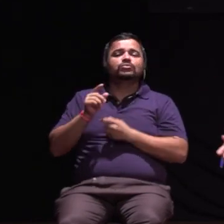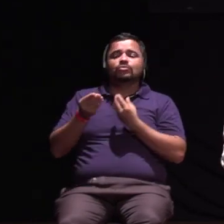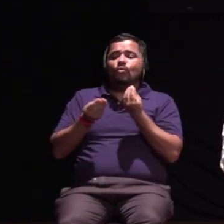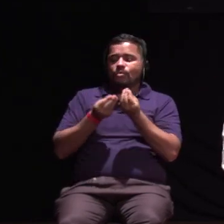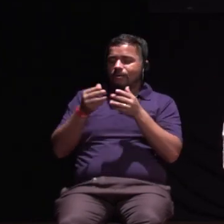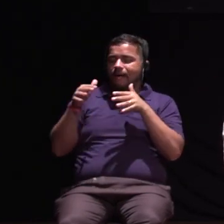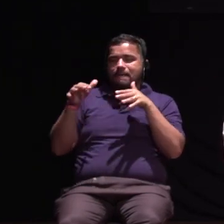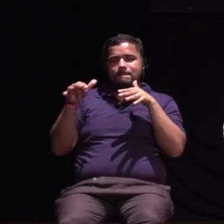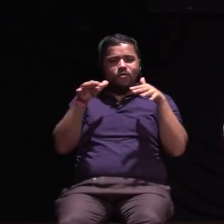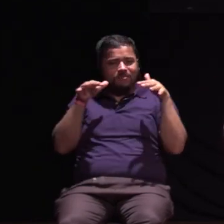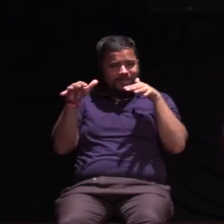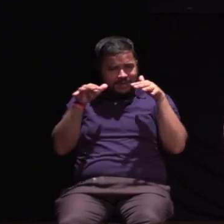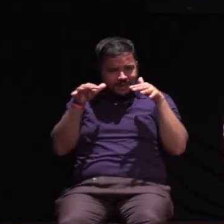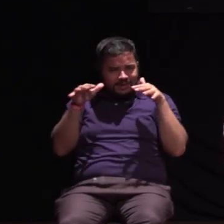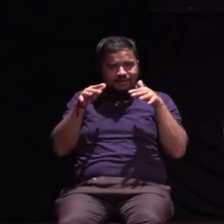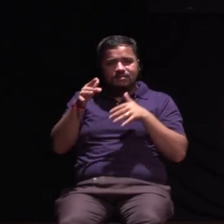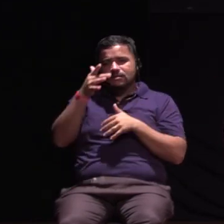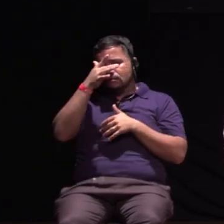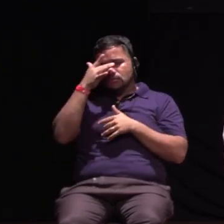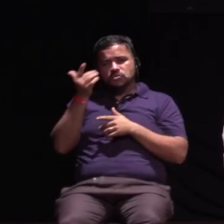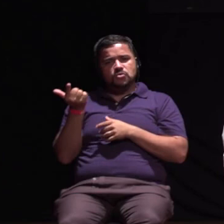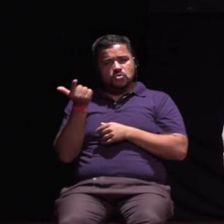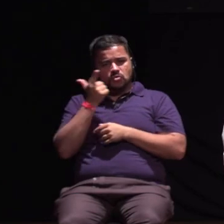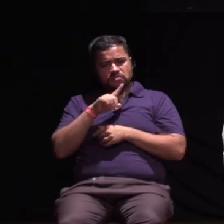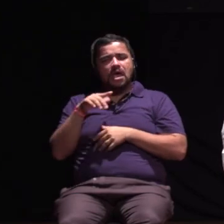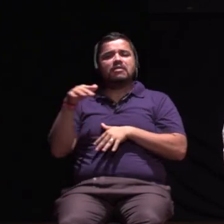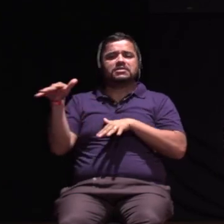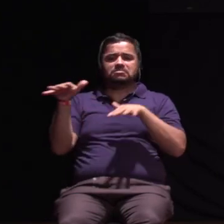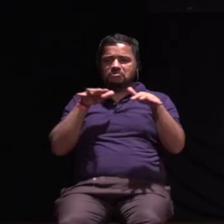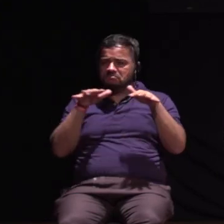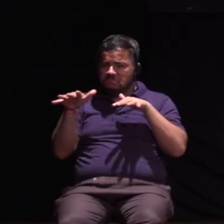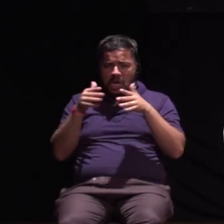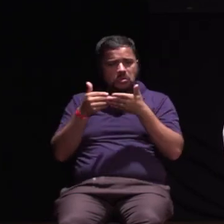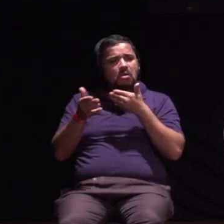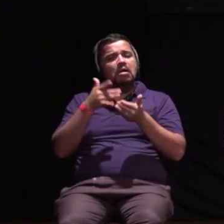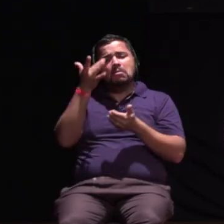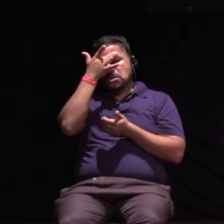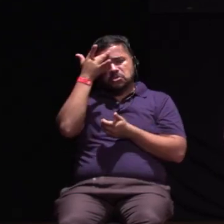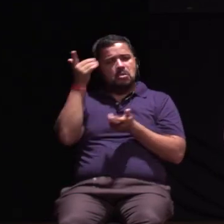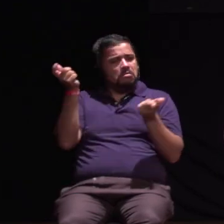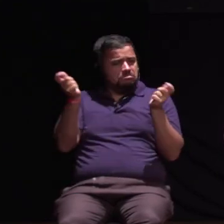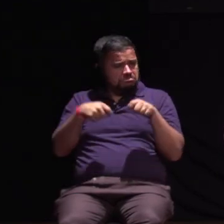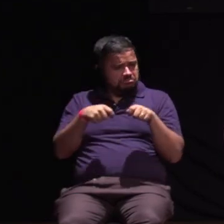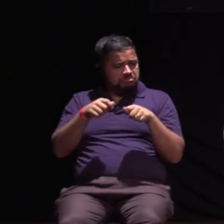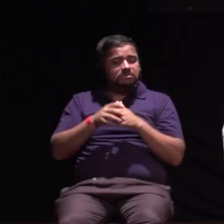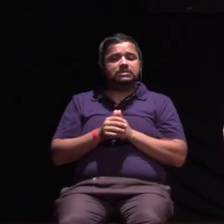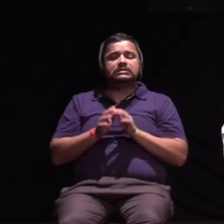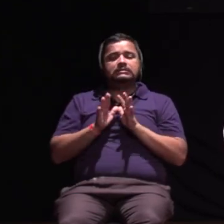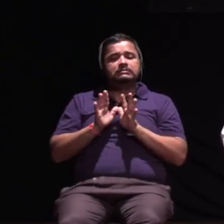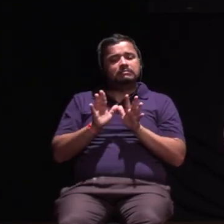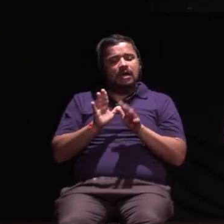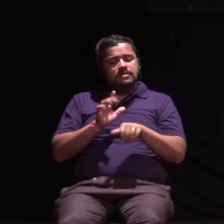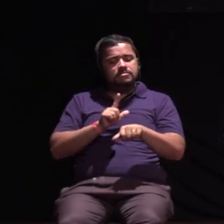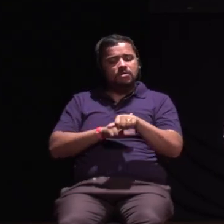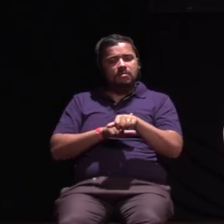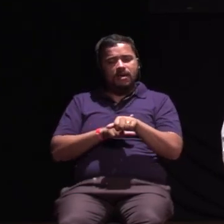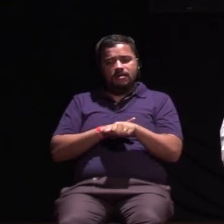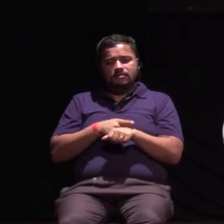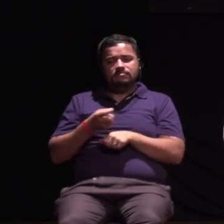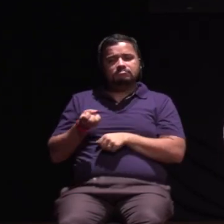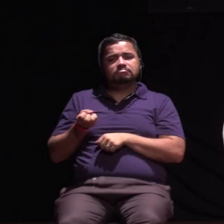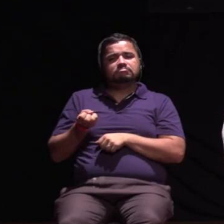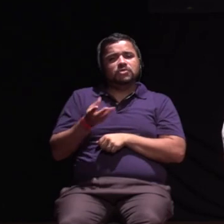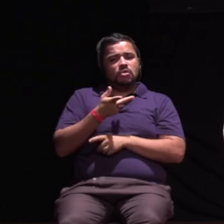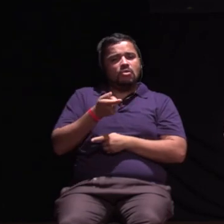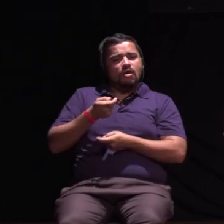do a movement. But no, it's extremely expensive. All of a sudden, it's a different economy which is at play, and that has to be accepted, but